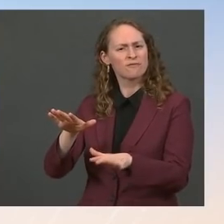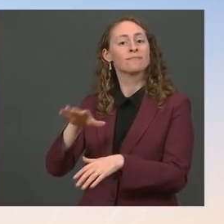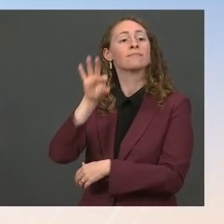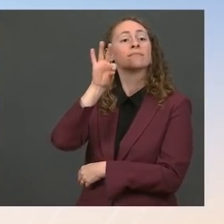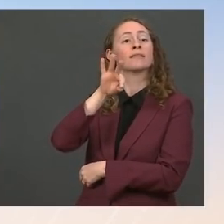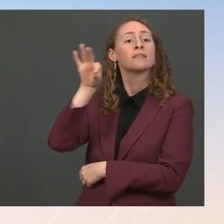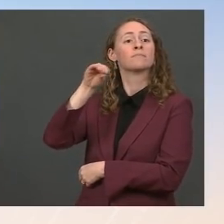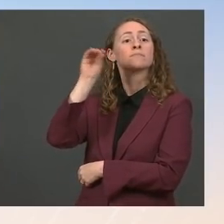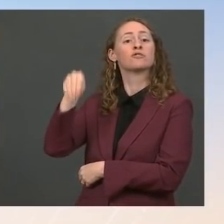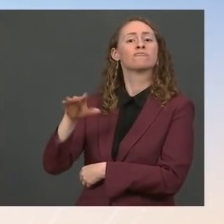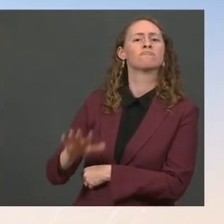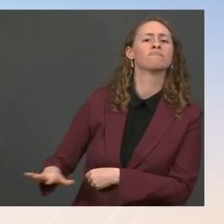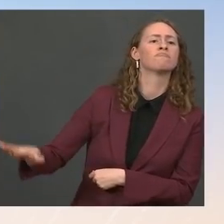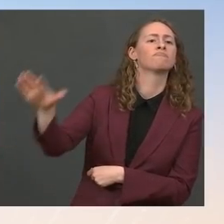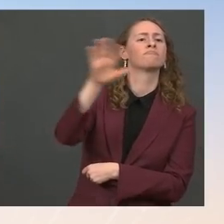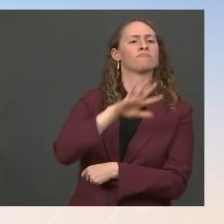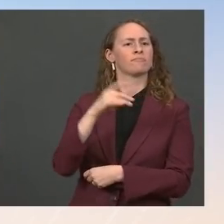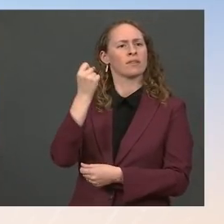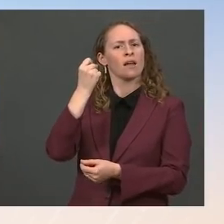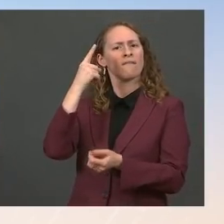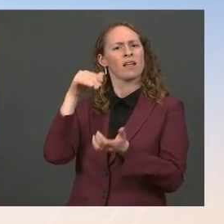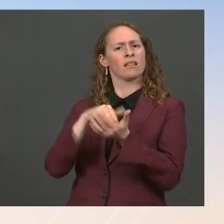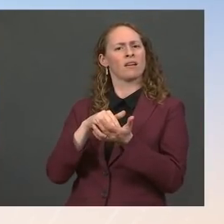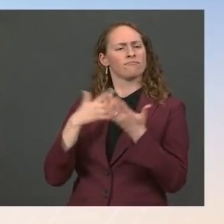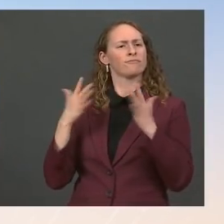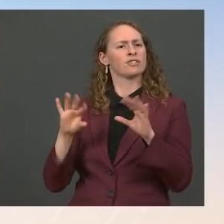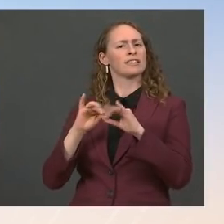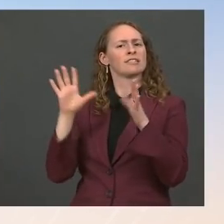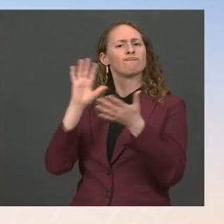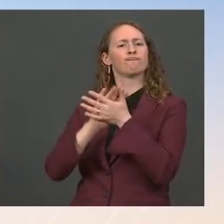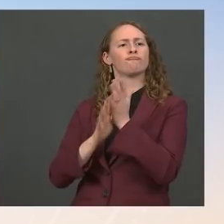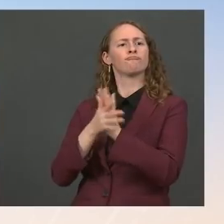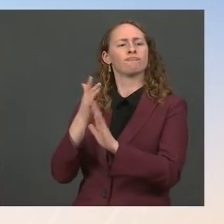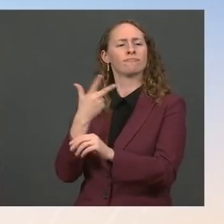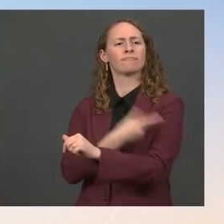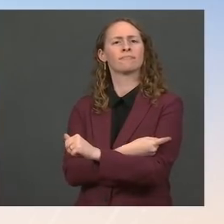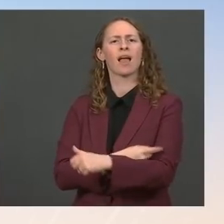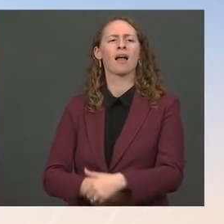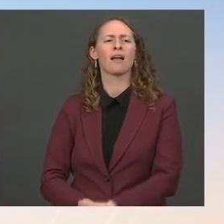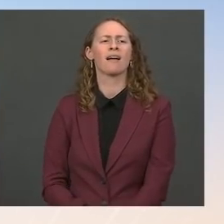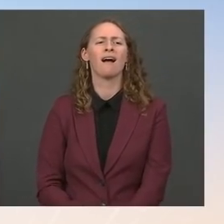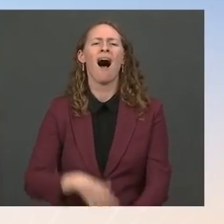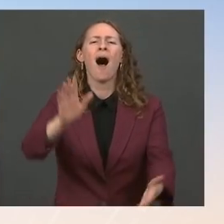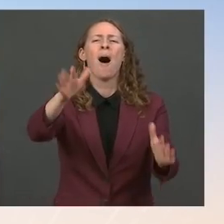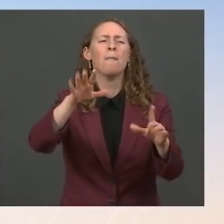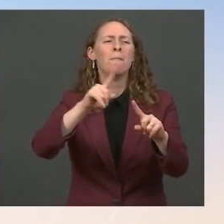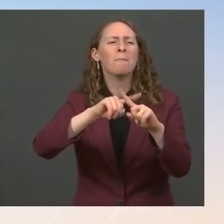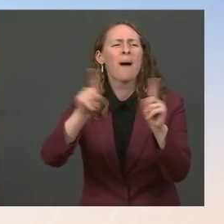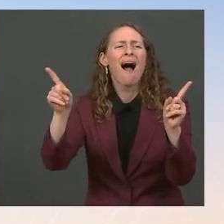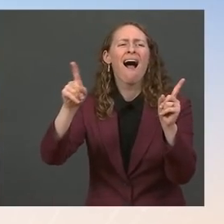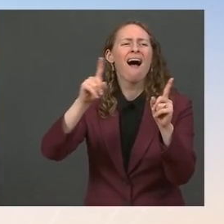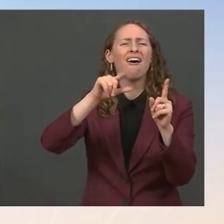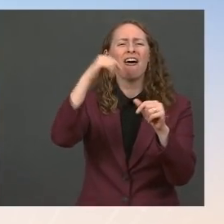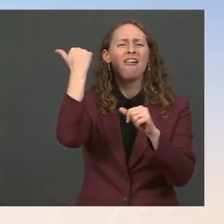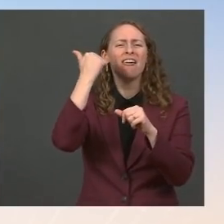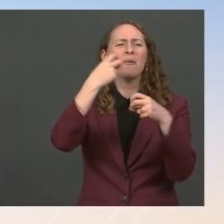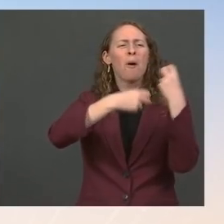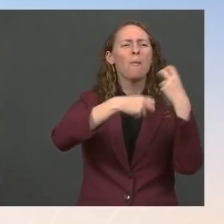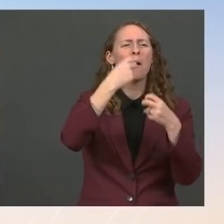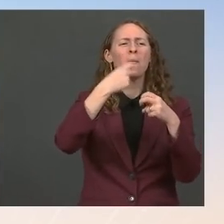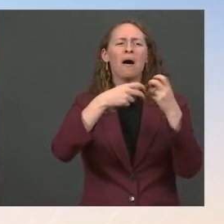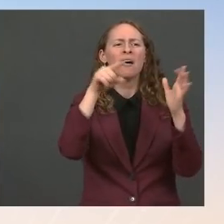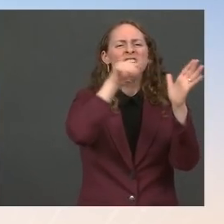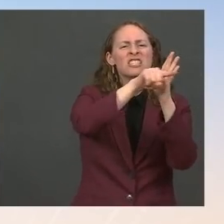11,000 employees have submitted vaccine verification or an exemption request. Safety, though, all these other problems, terror, murder,